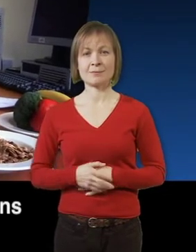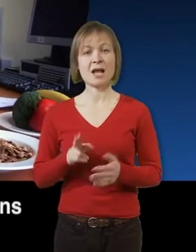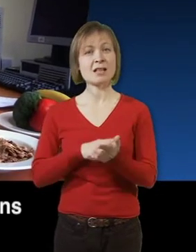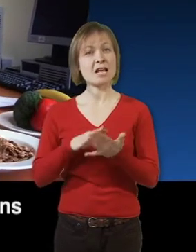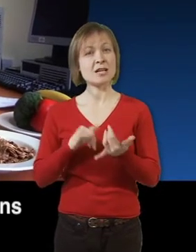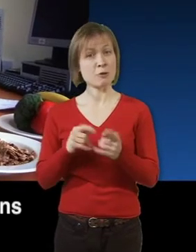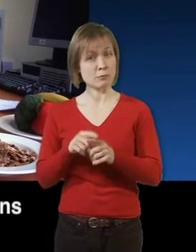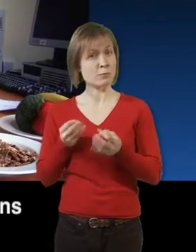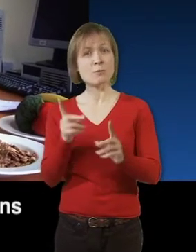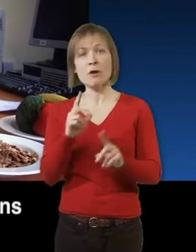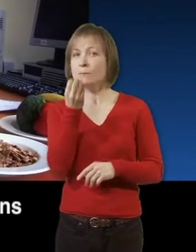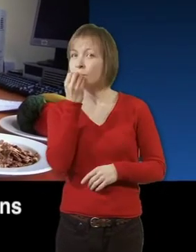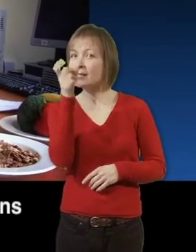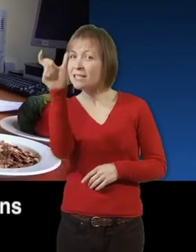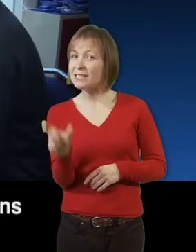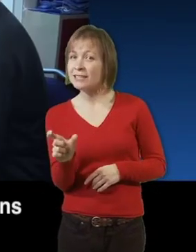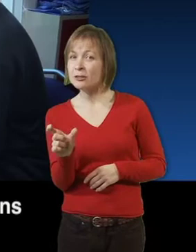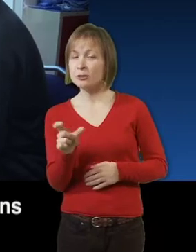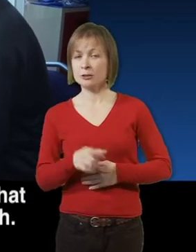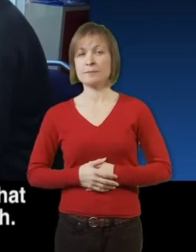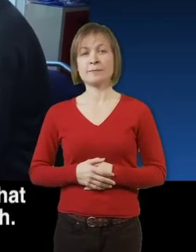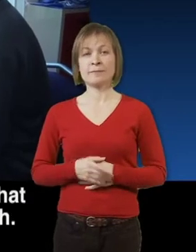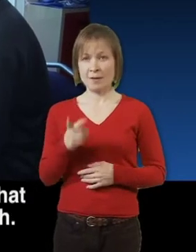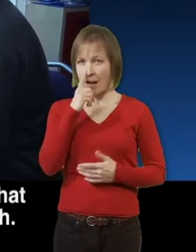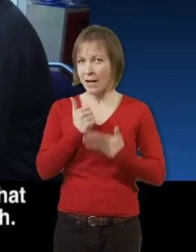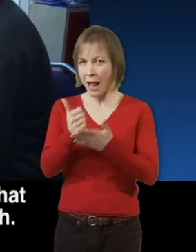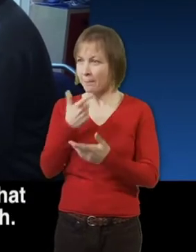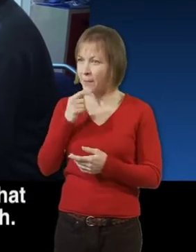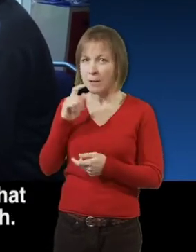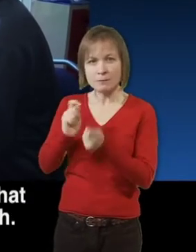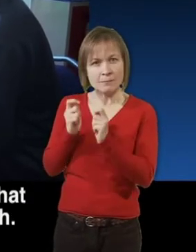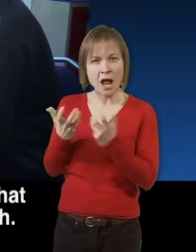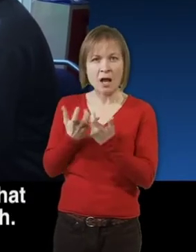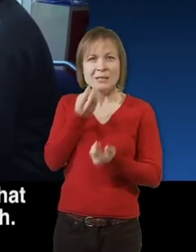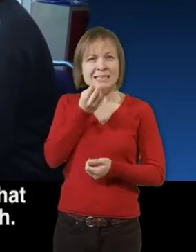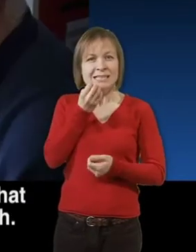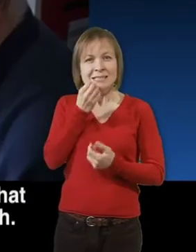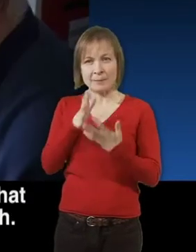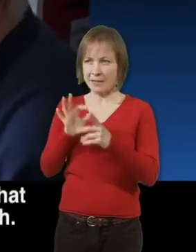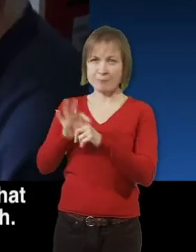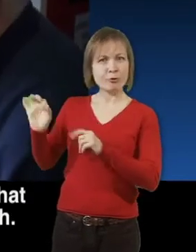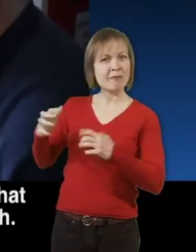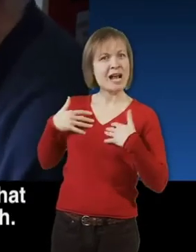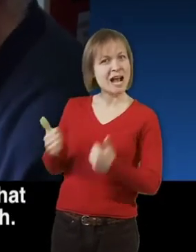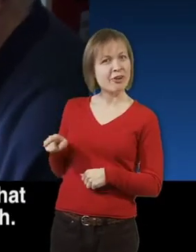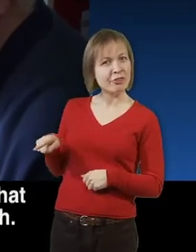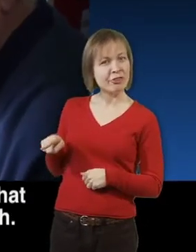The NHS also provides dietitians, who can help people change what they eat to improve their